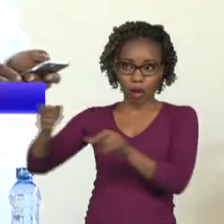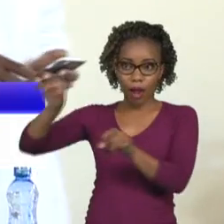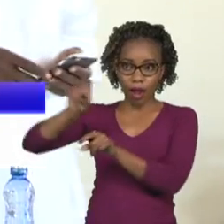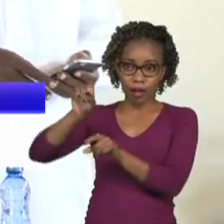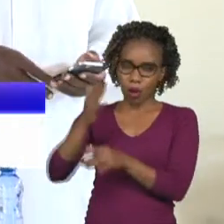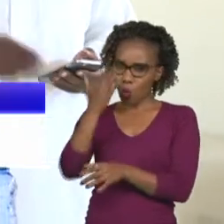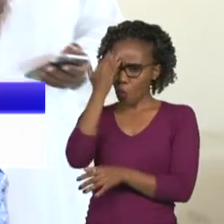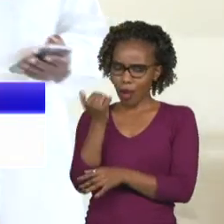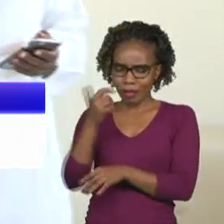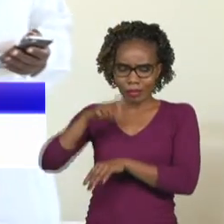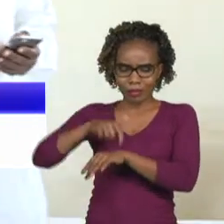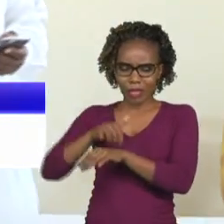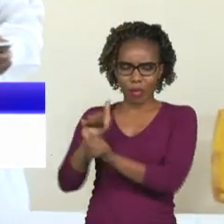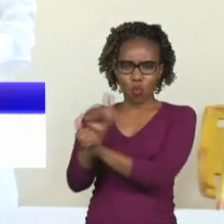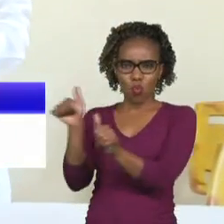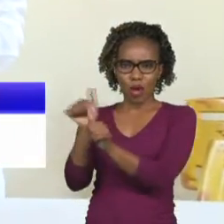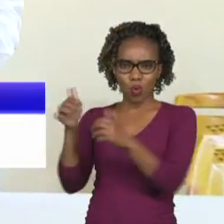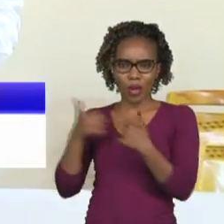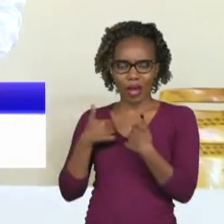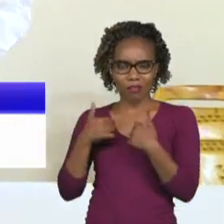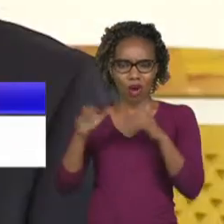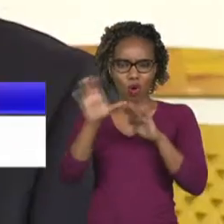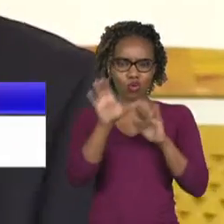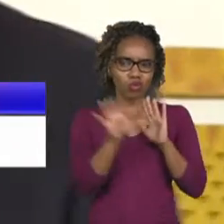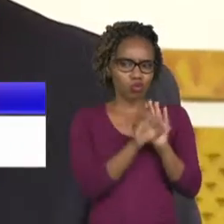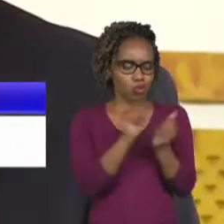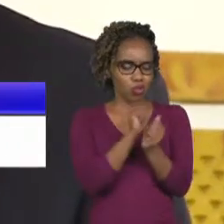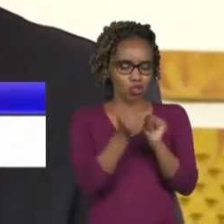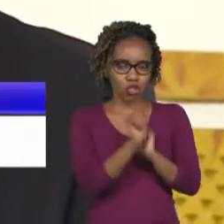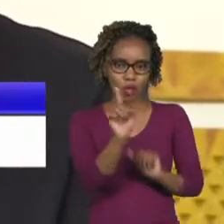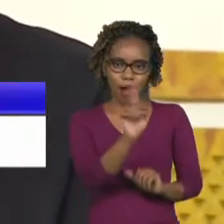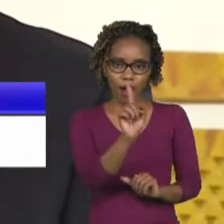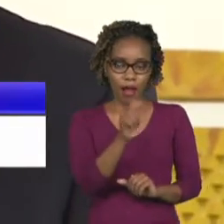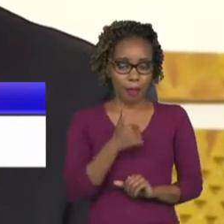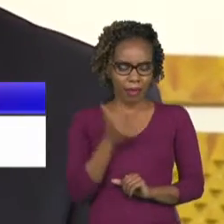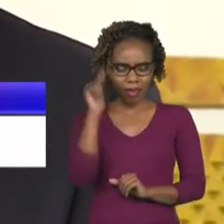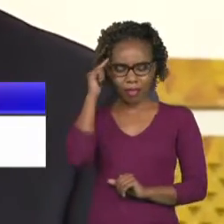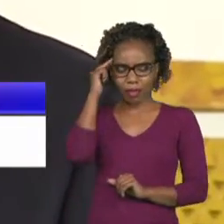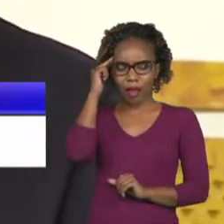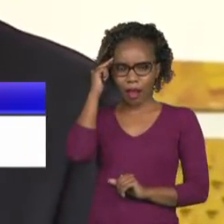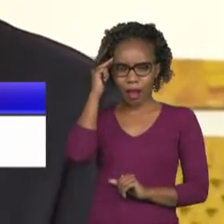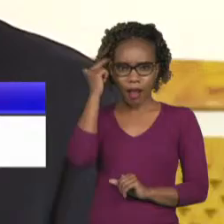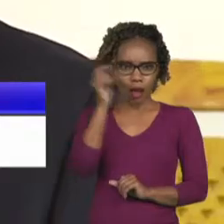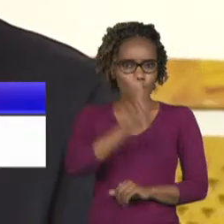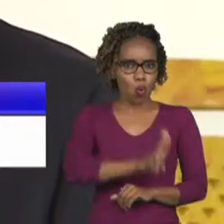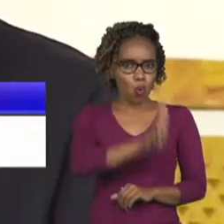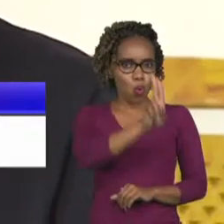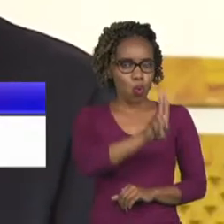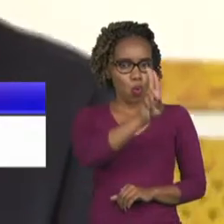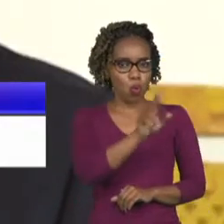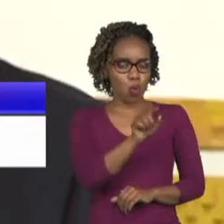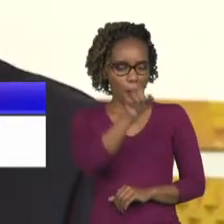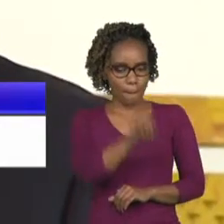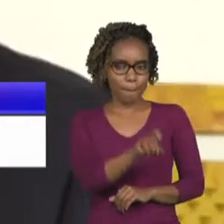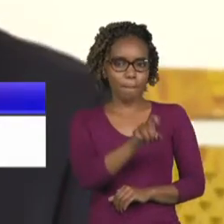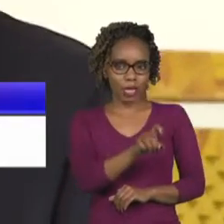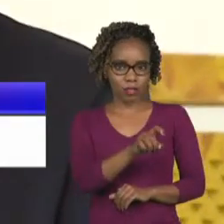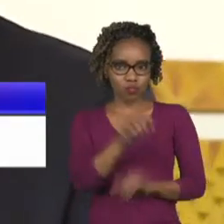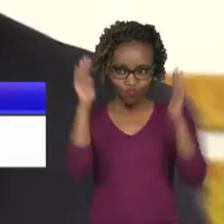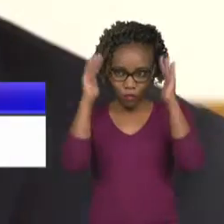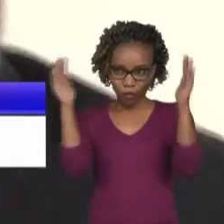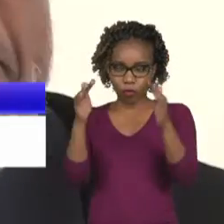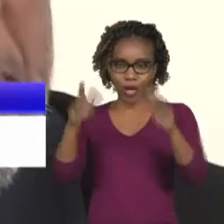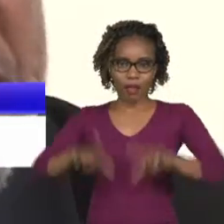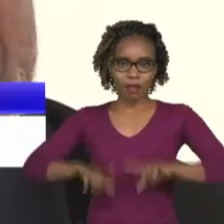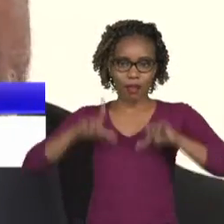right time to carry out fundamental constitutional reforms. I think the president must be conscious that to save the life of